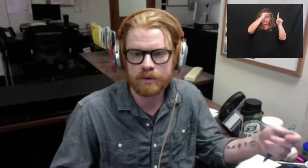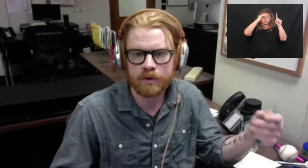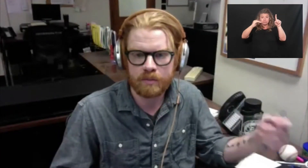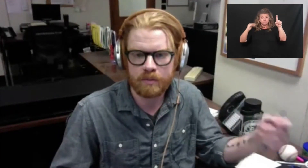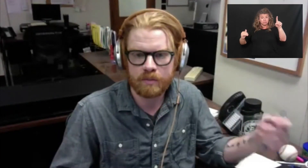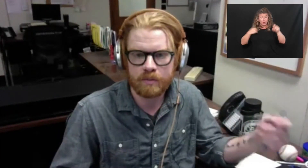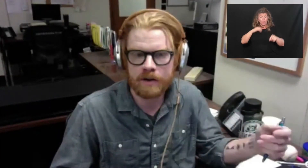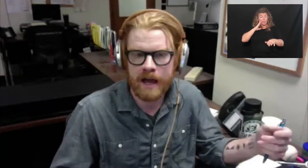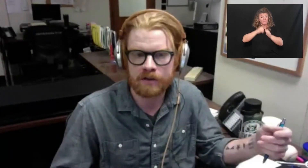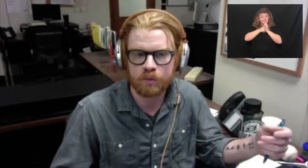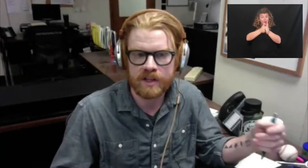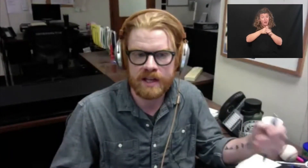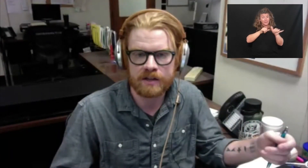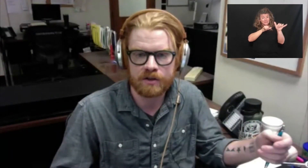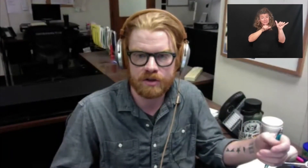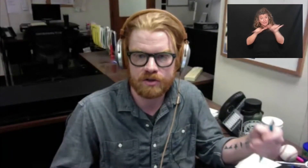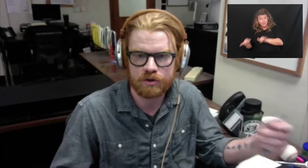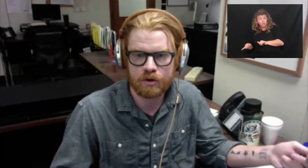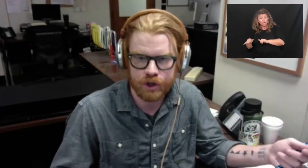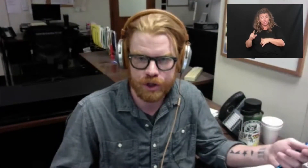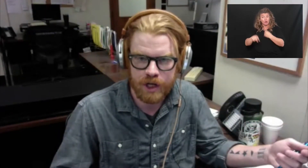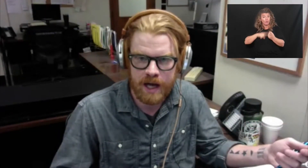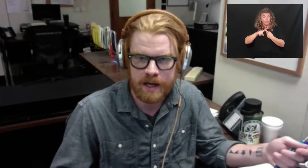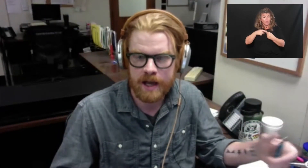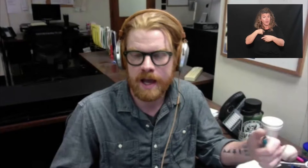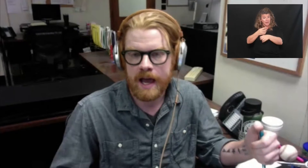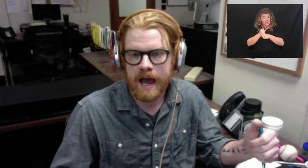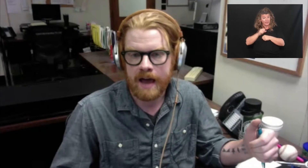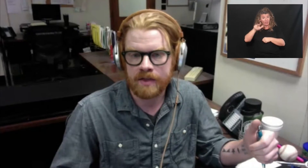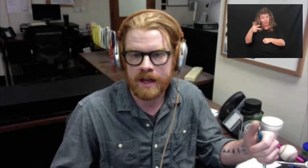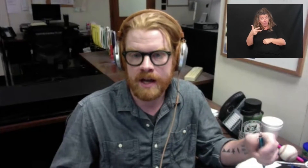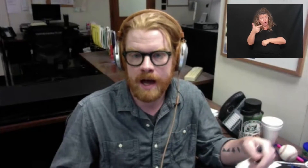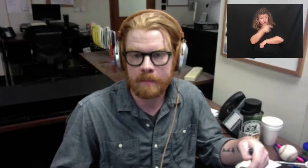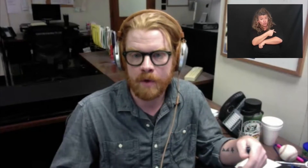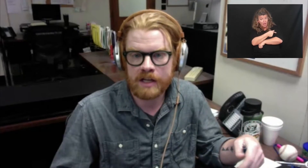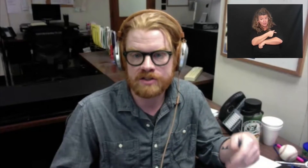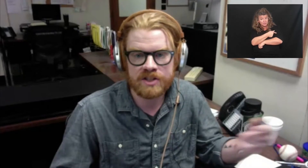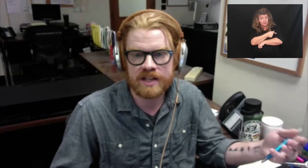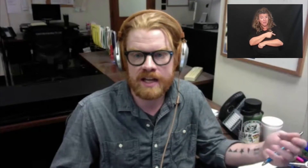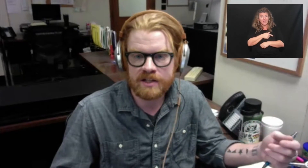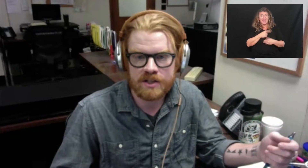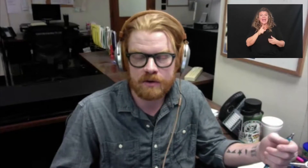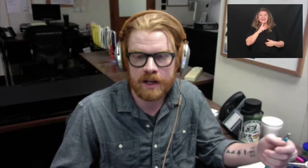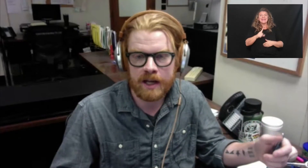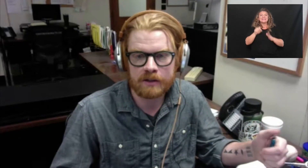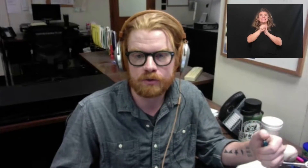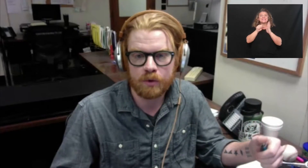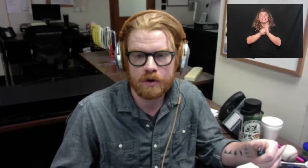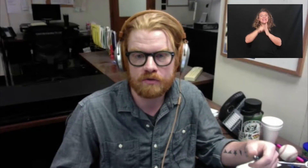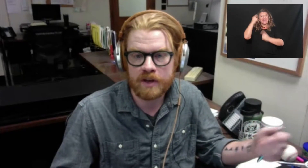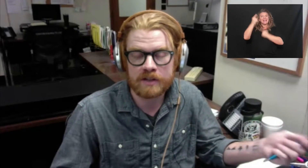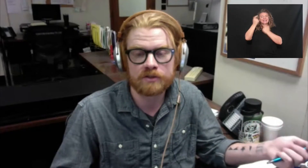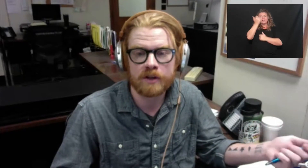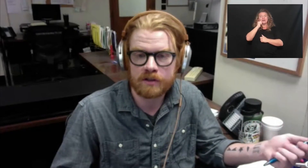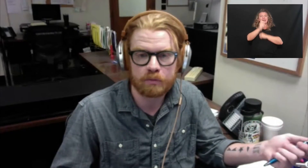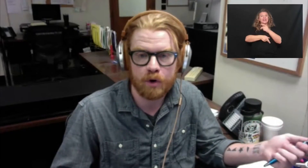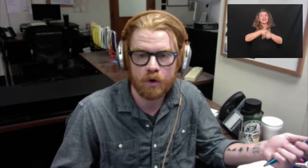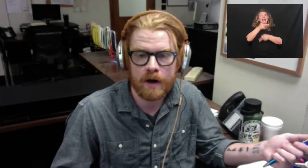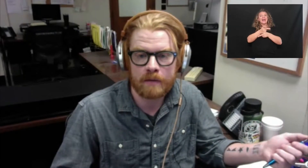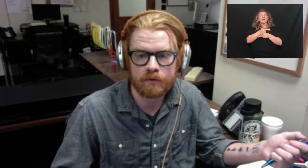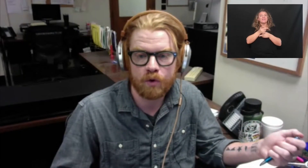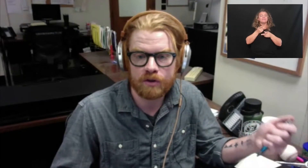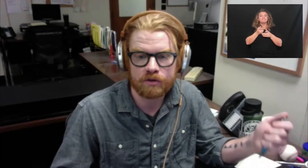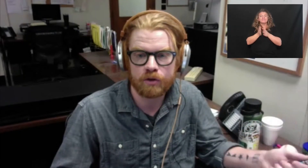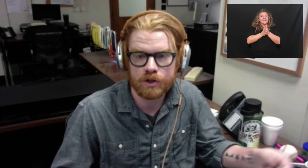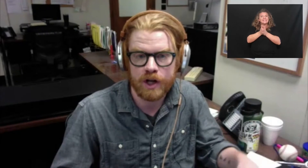a similar pattern as we get to this third shot? And then is the state considering any sort of incentive